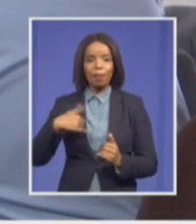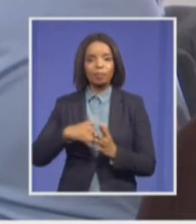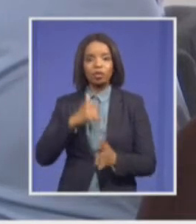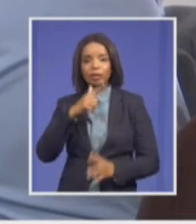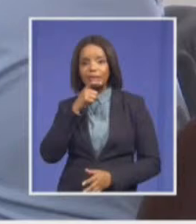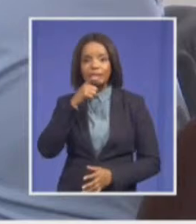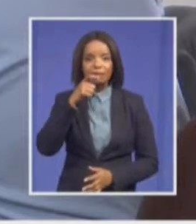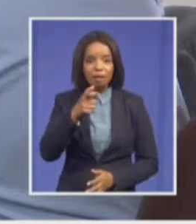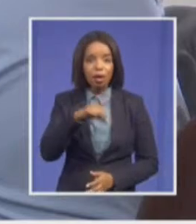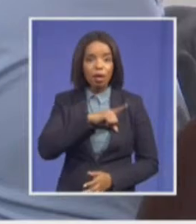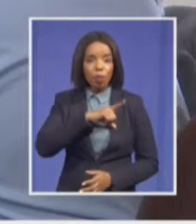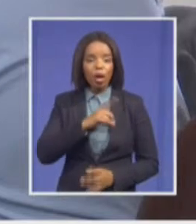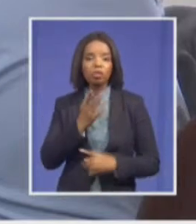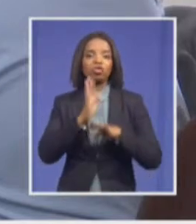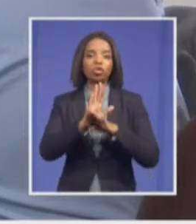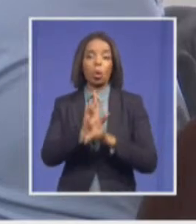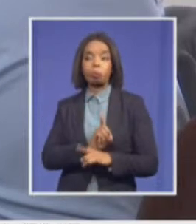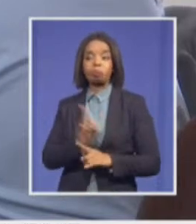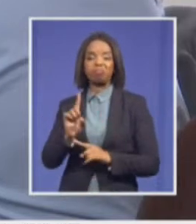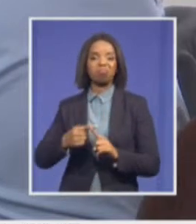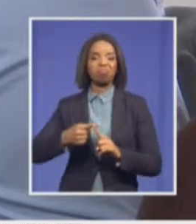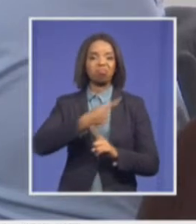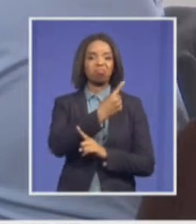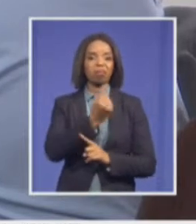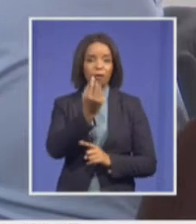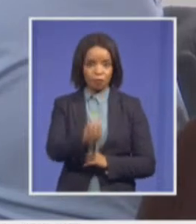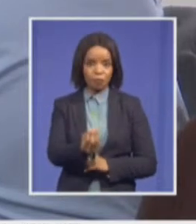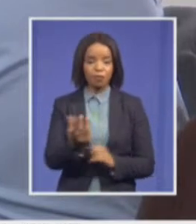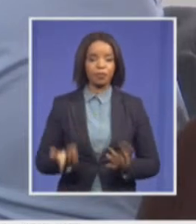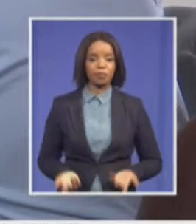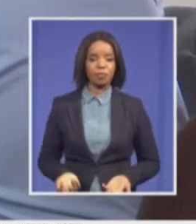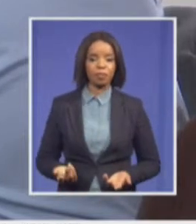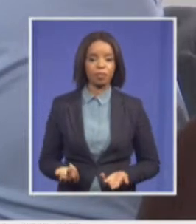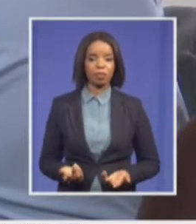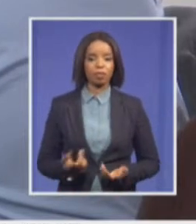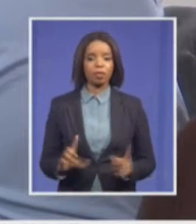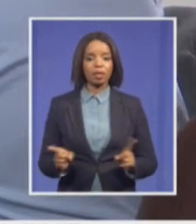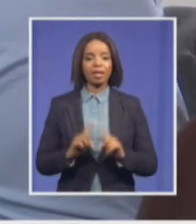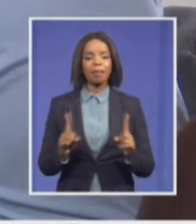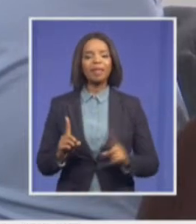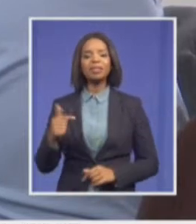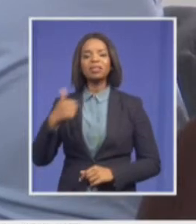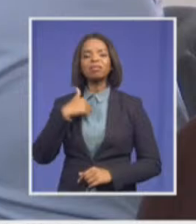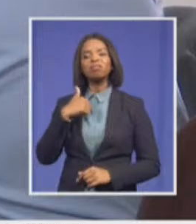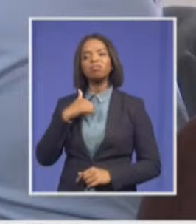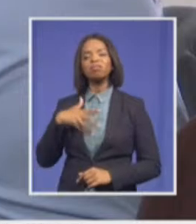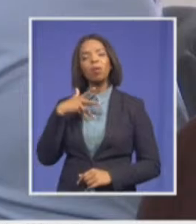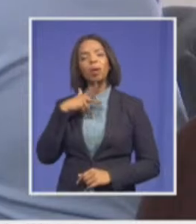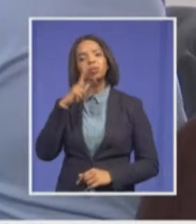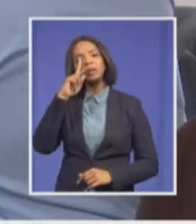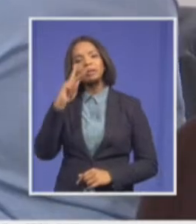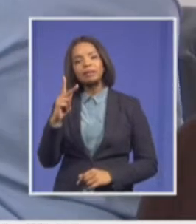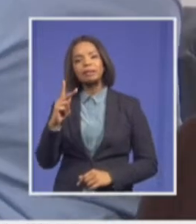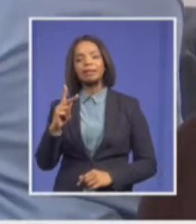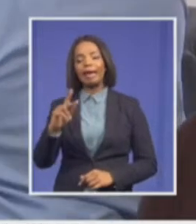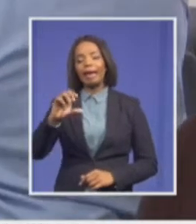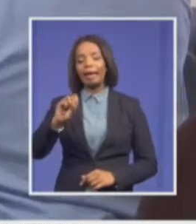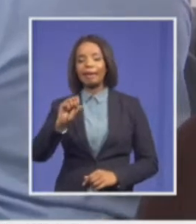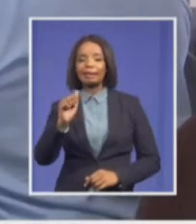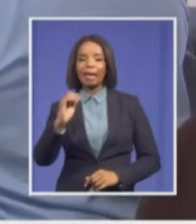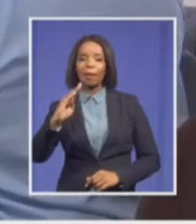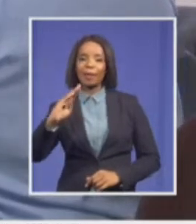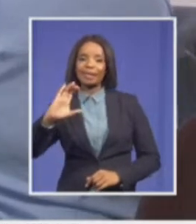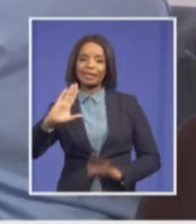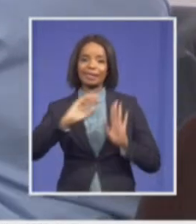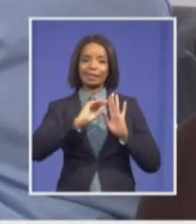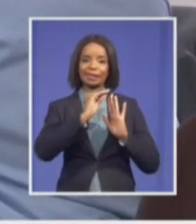All right, for present purposes, I just need to look at the statute of the SABC, which I have not. But can I,